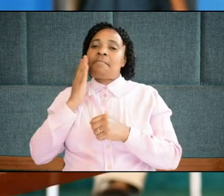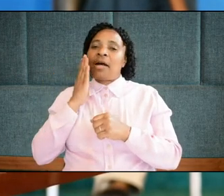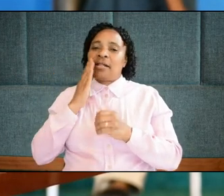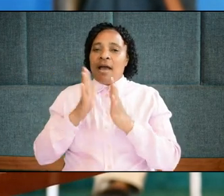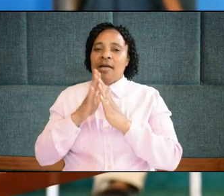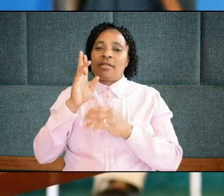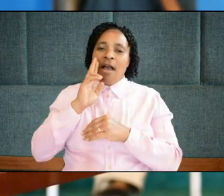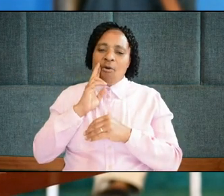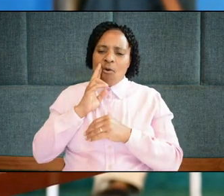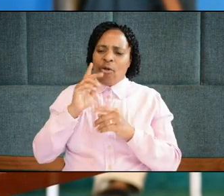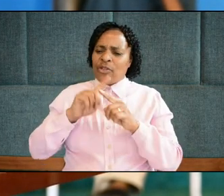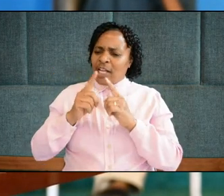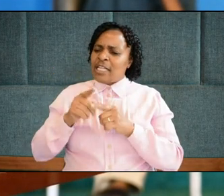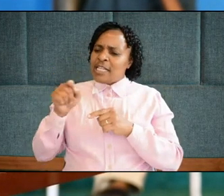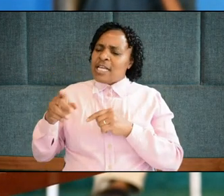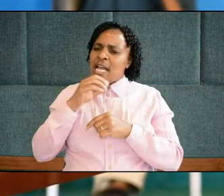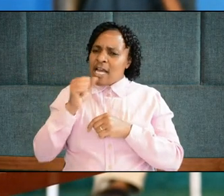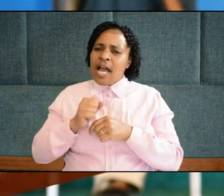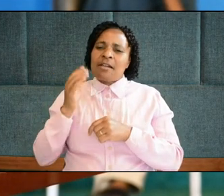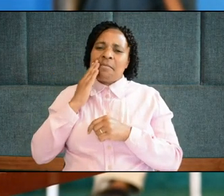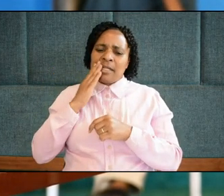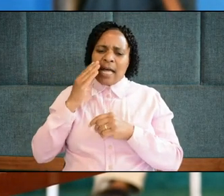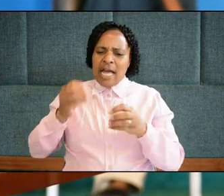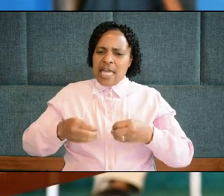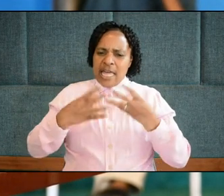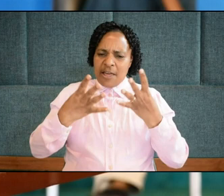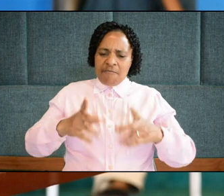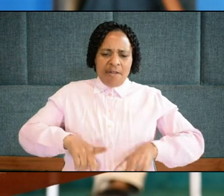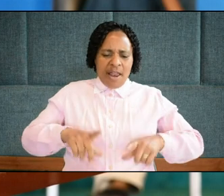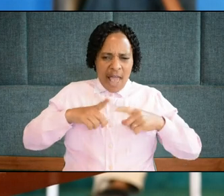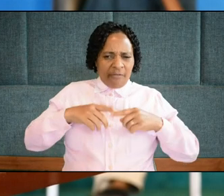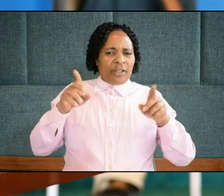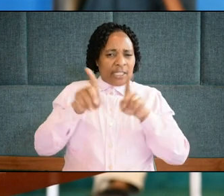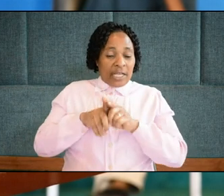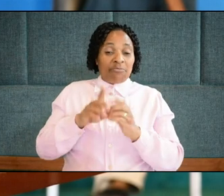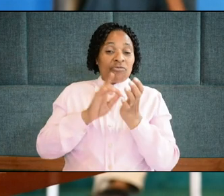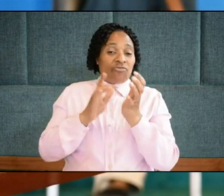Now, Alexa's grandmother wants to give her life to Jesus.